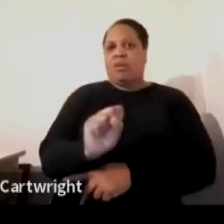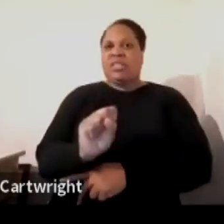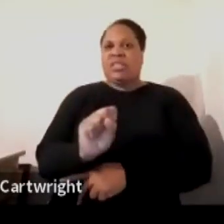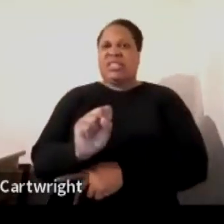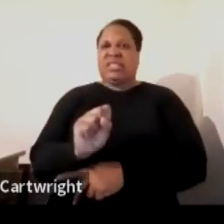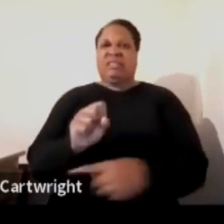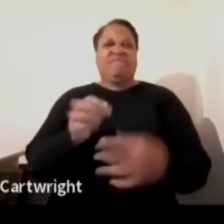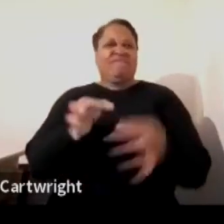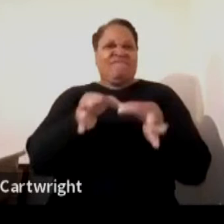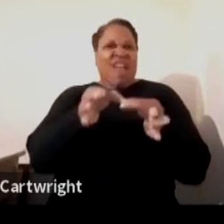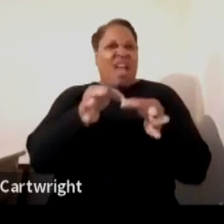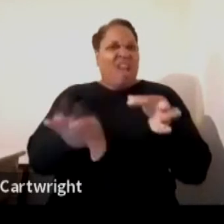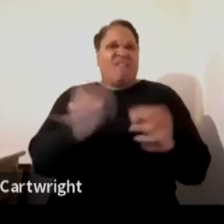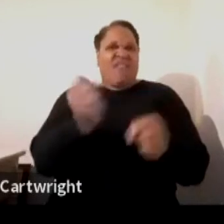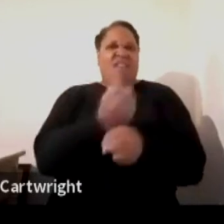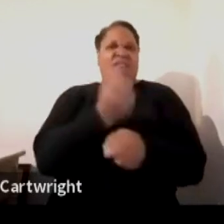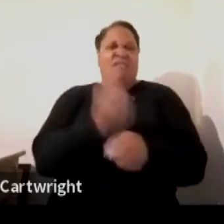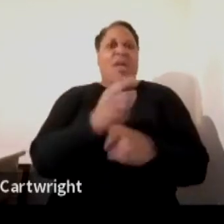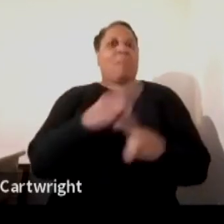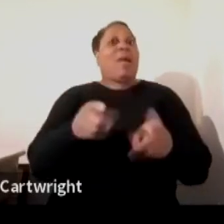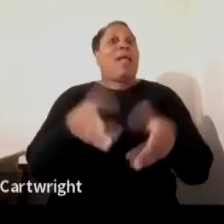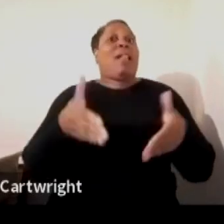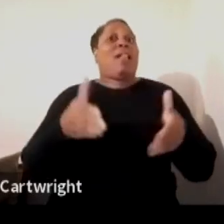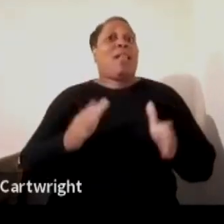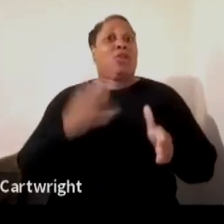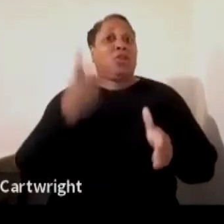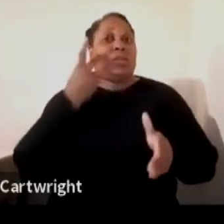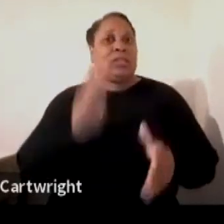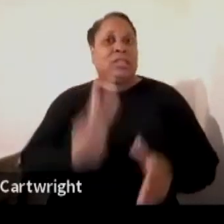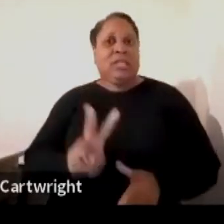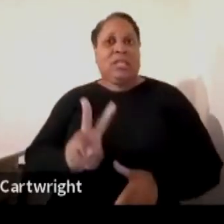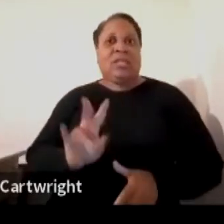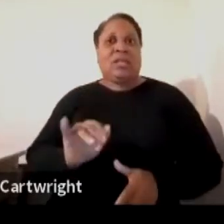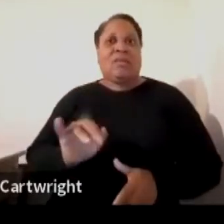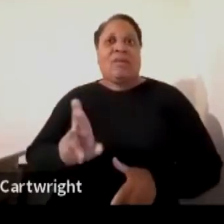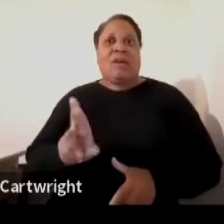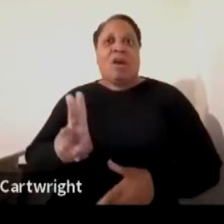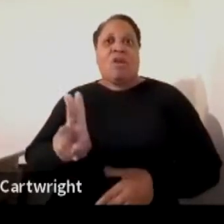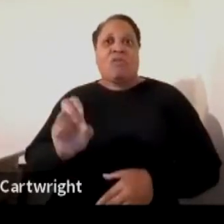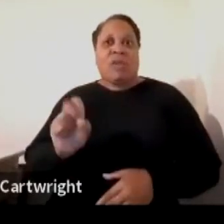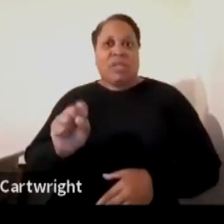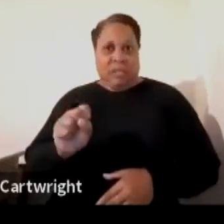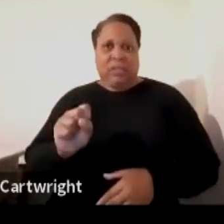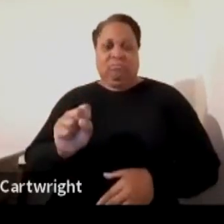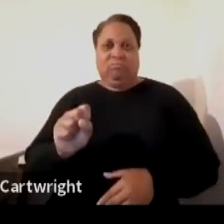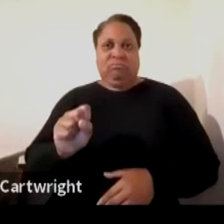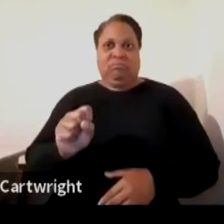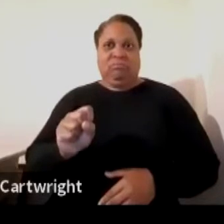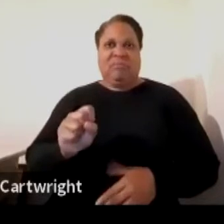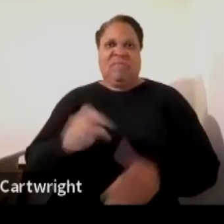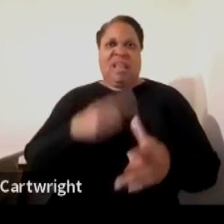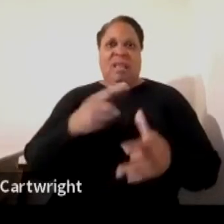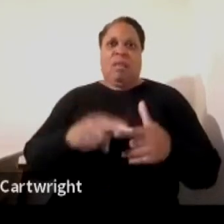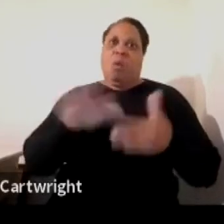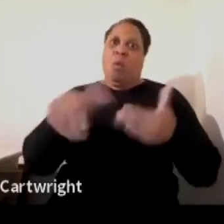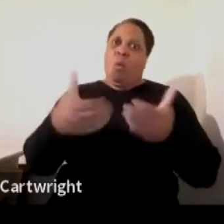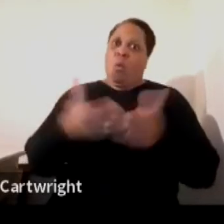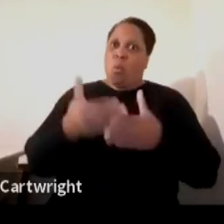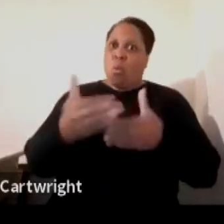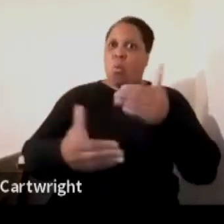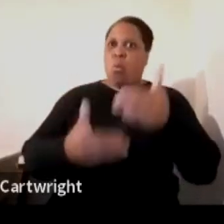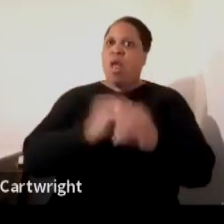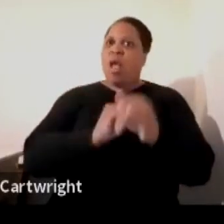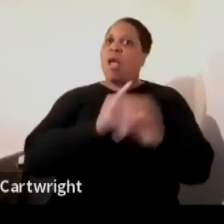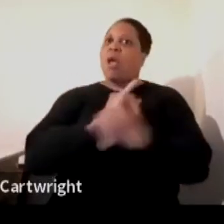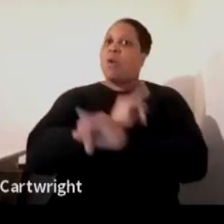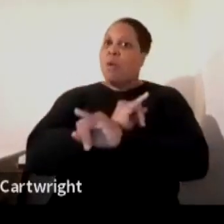win, but is allowing you to see the virus and be able to go through the whole process that your immune system would normally go